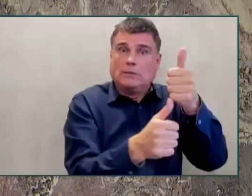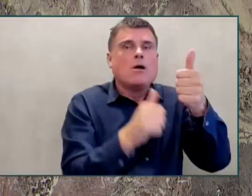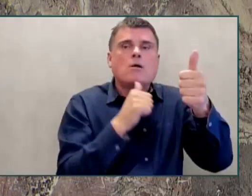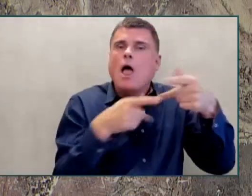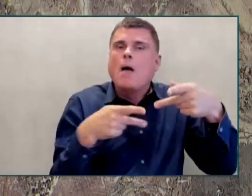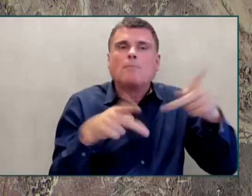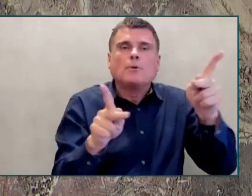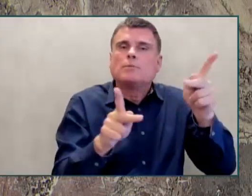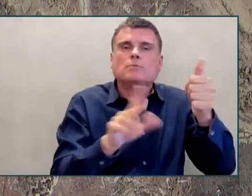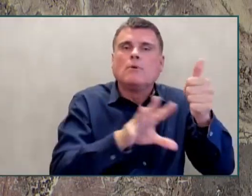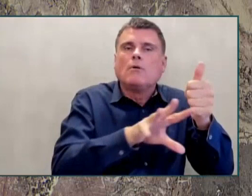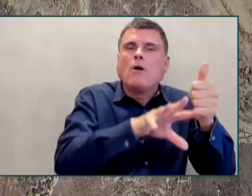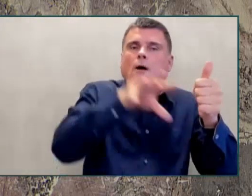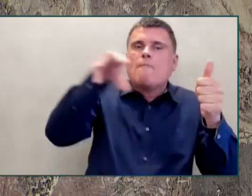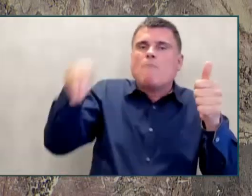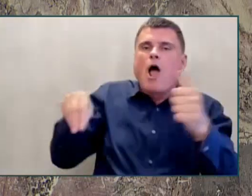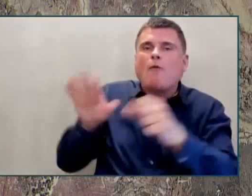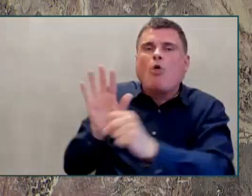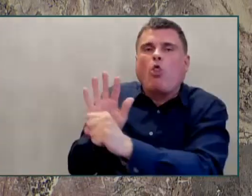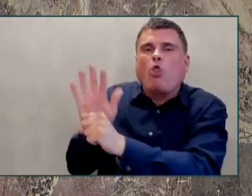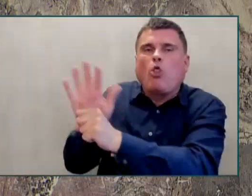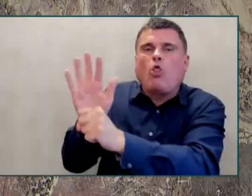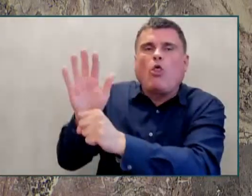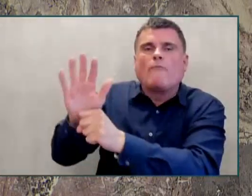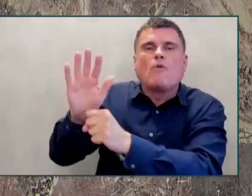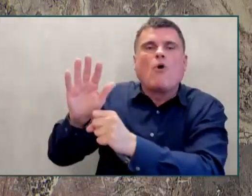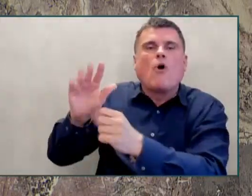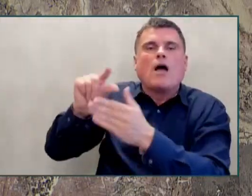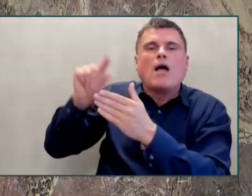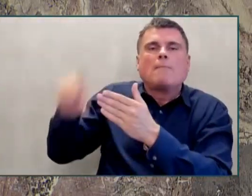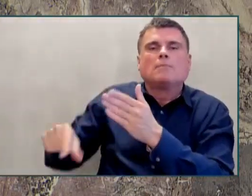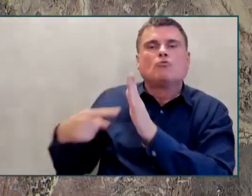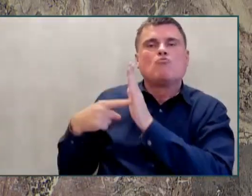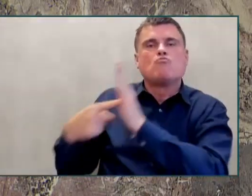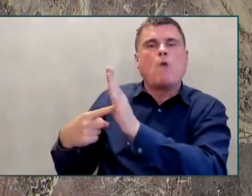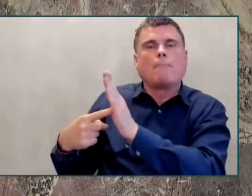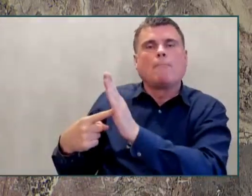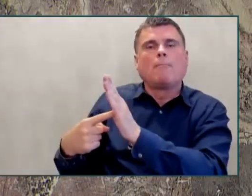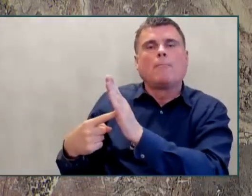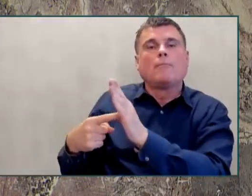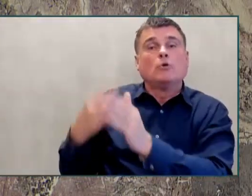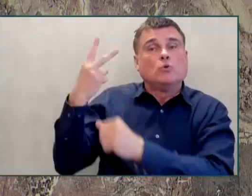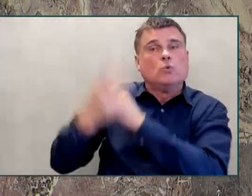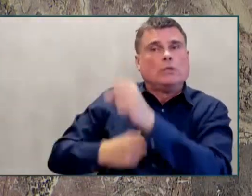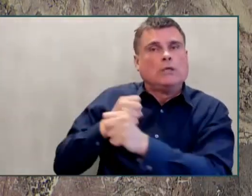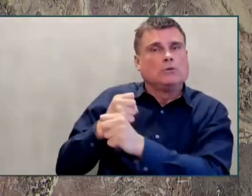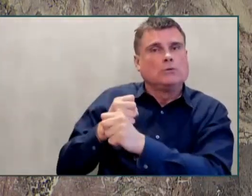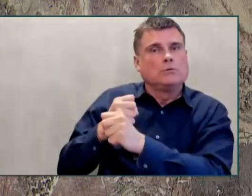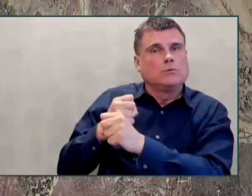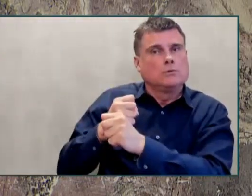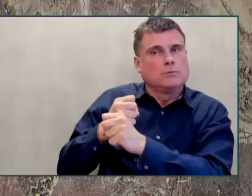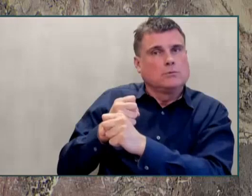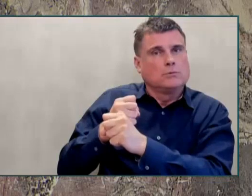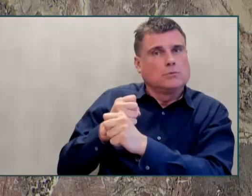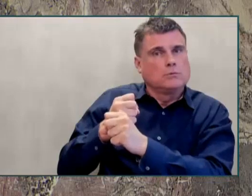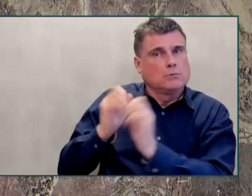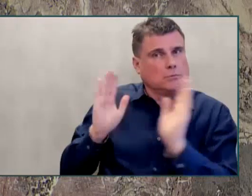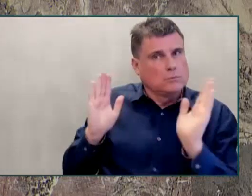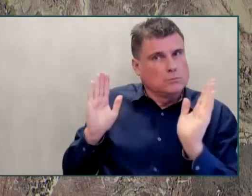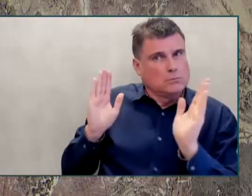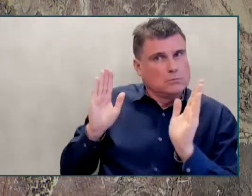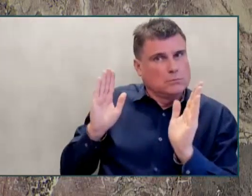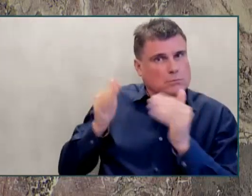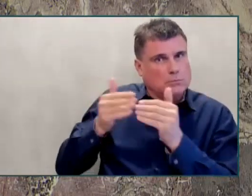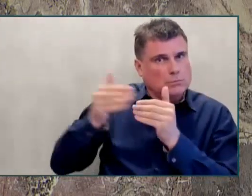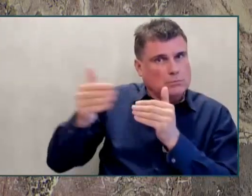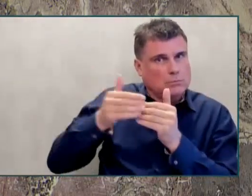2 years. I would expect that the member has enough respect for the former Premier to understand